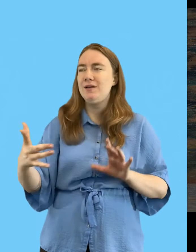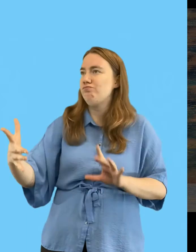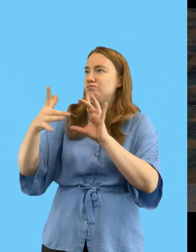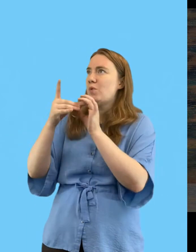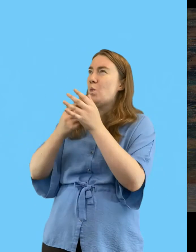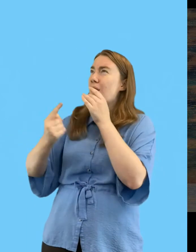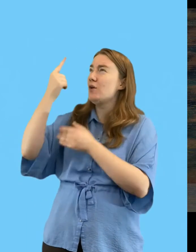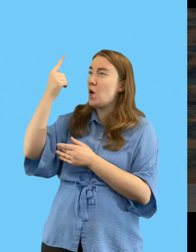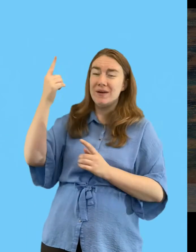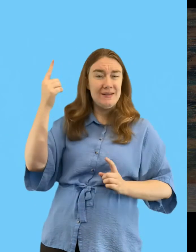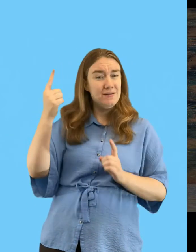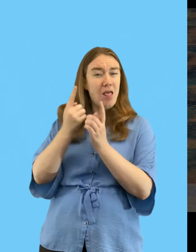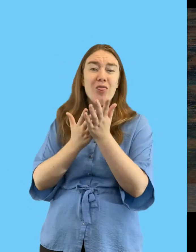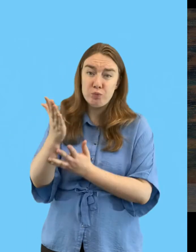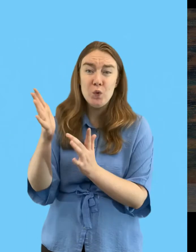and pleading for mercy.